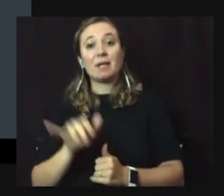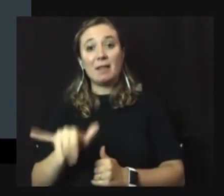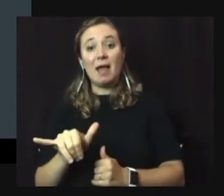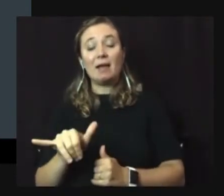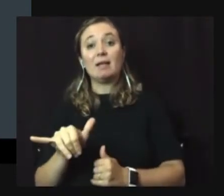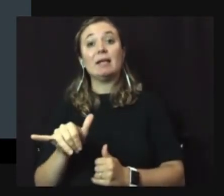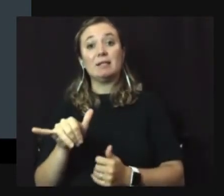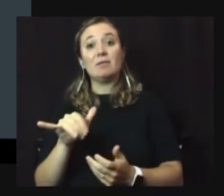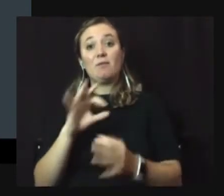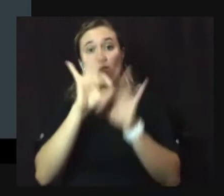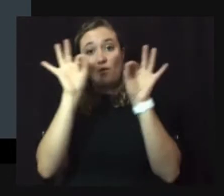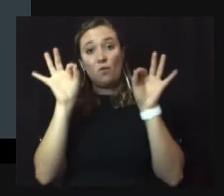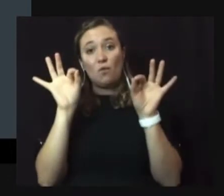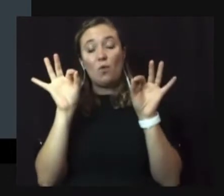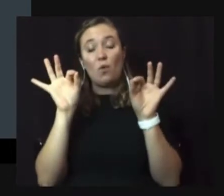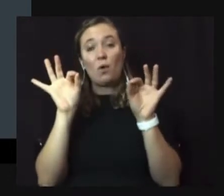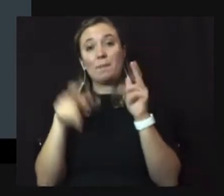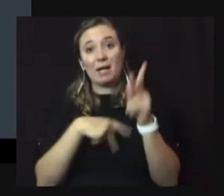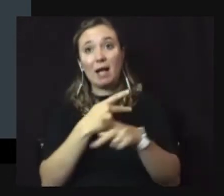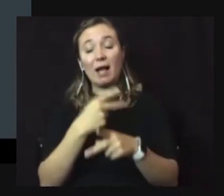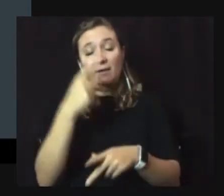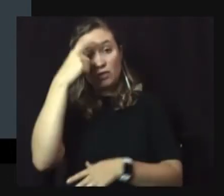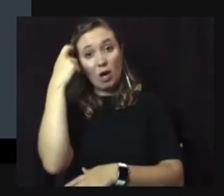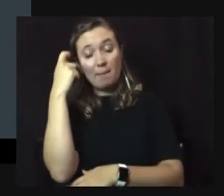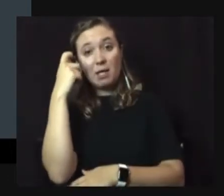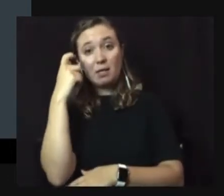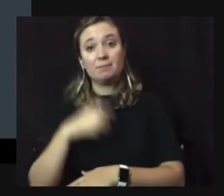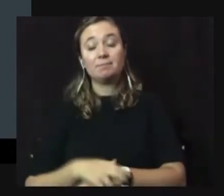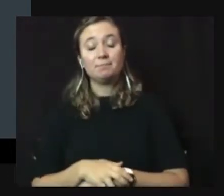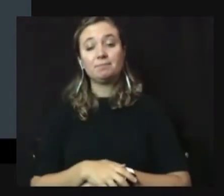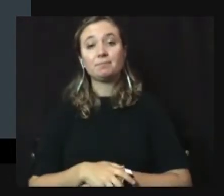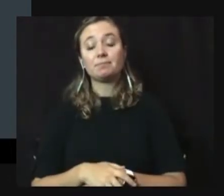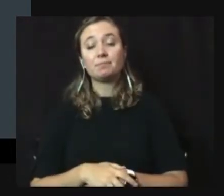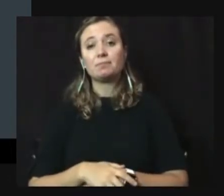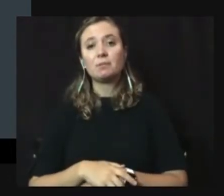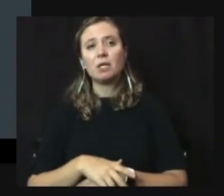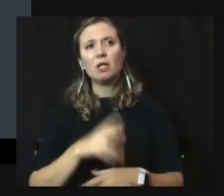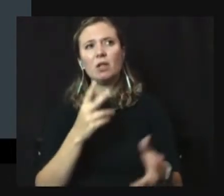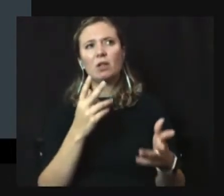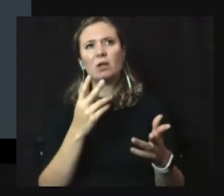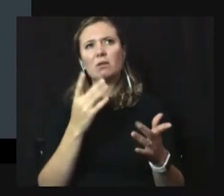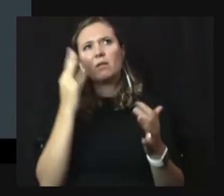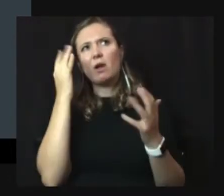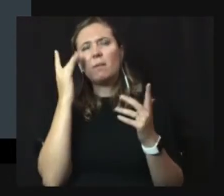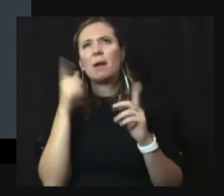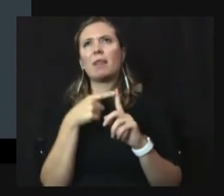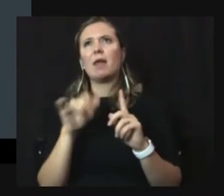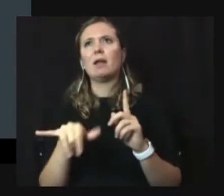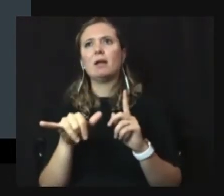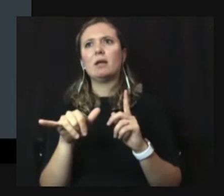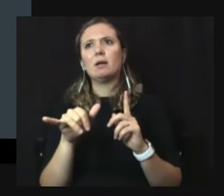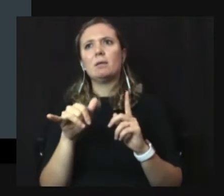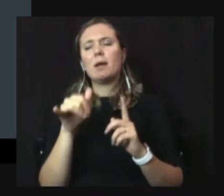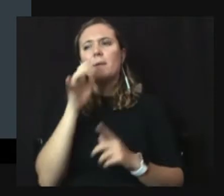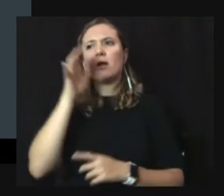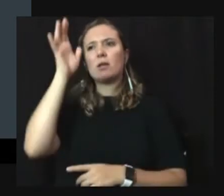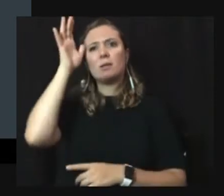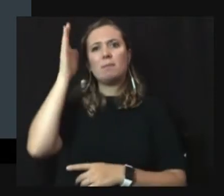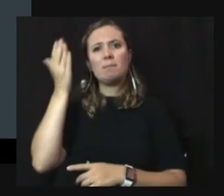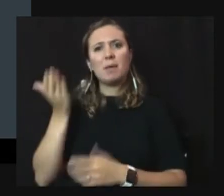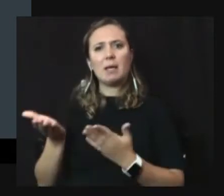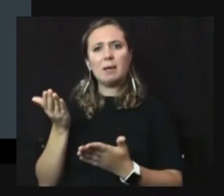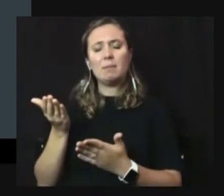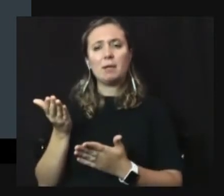trauma. And I looked back at my parents and said, well, could that have been something that they